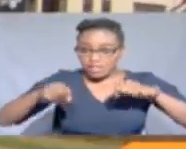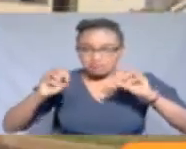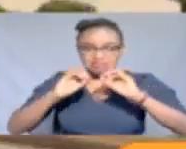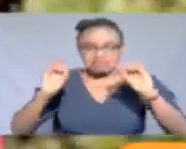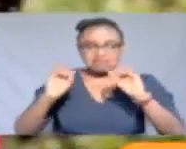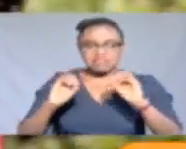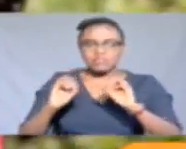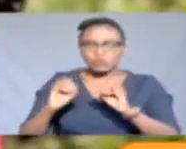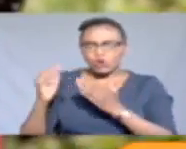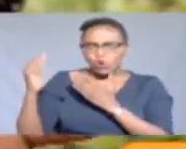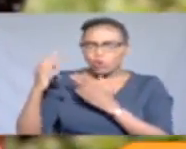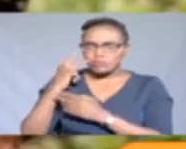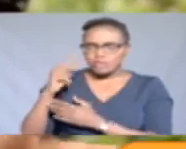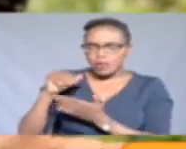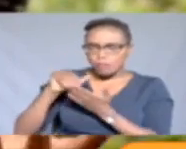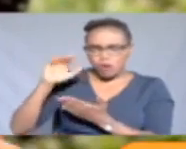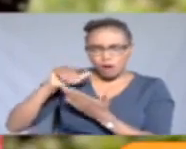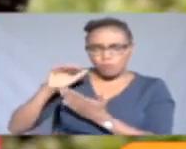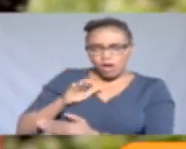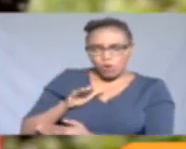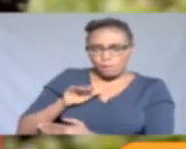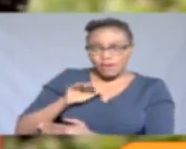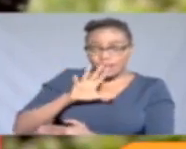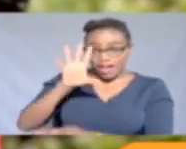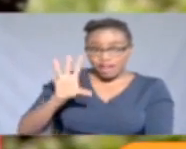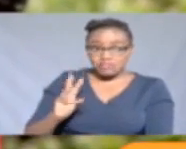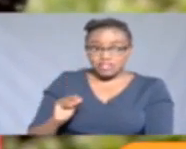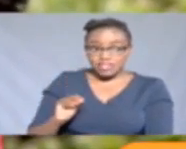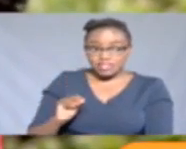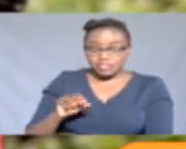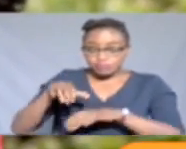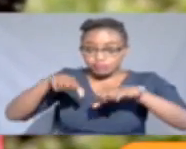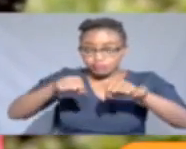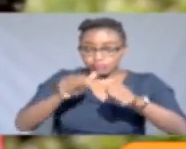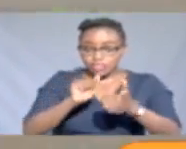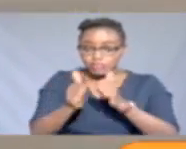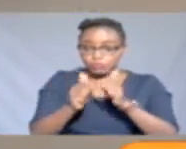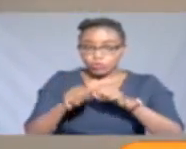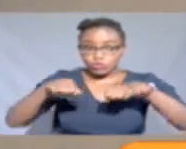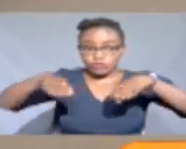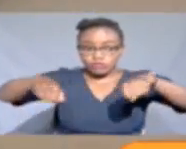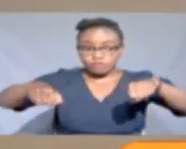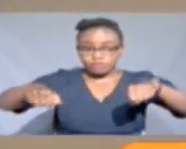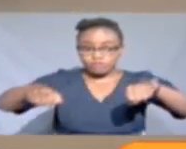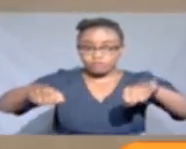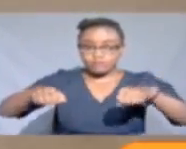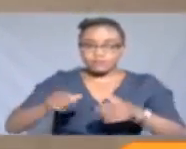So we hope to see more women in Africa taking up the sport of riding.